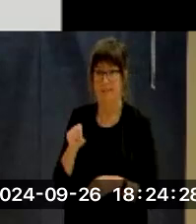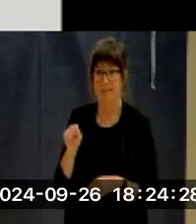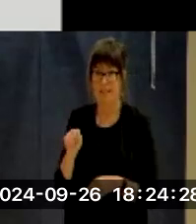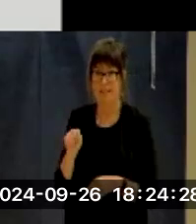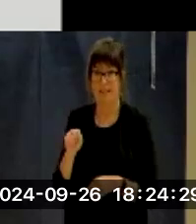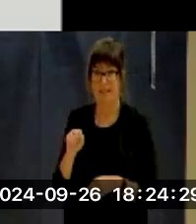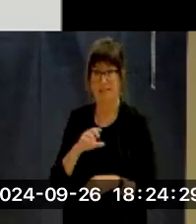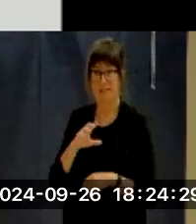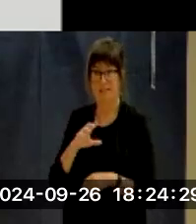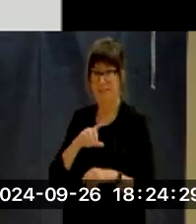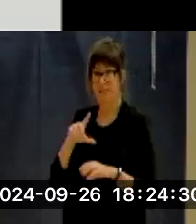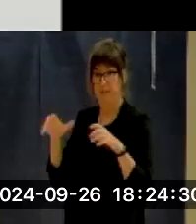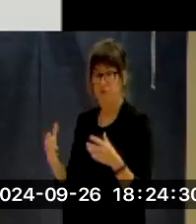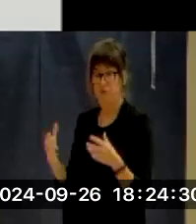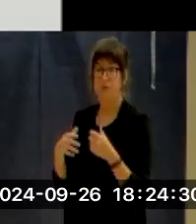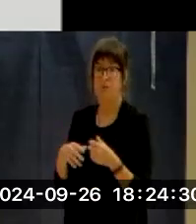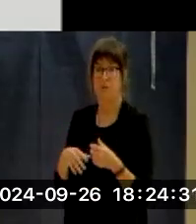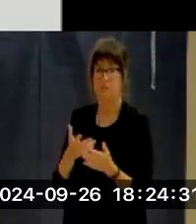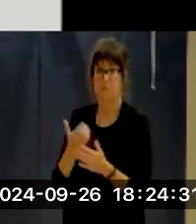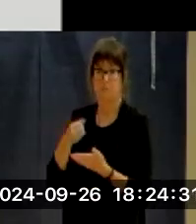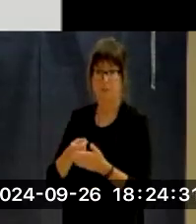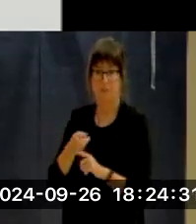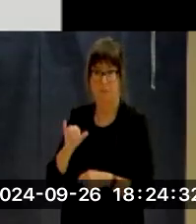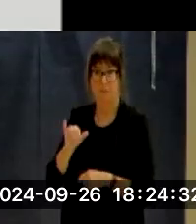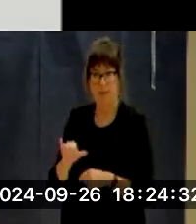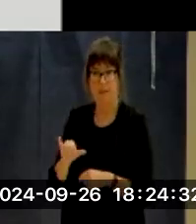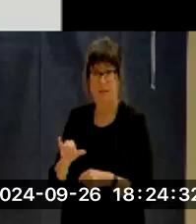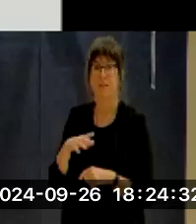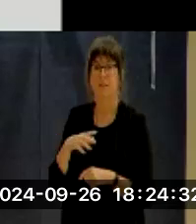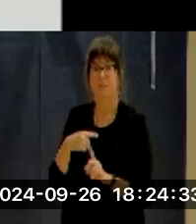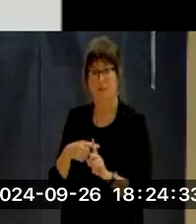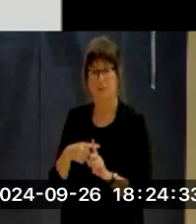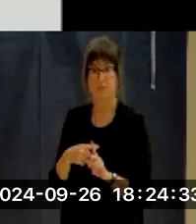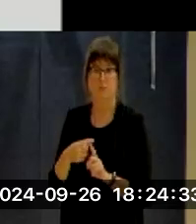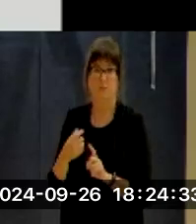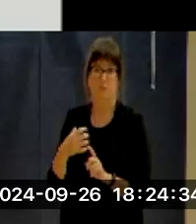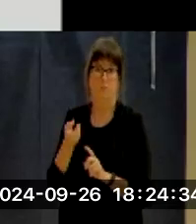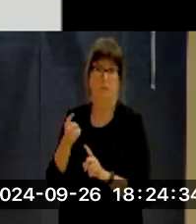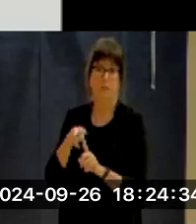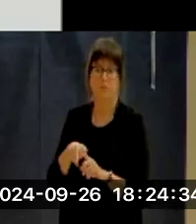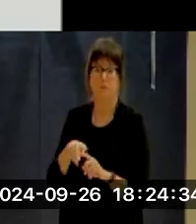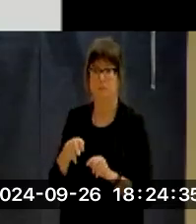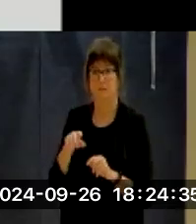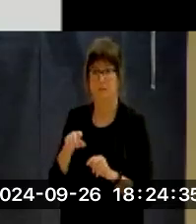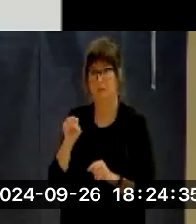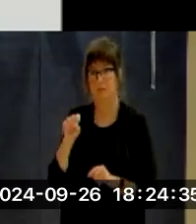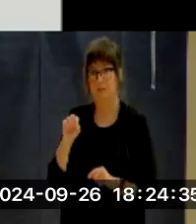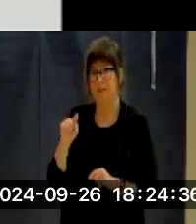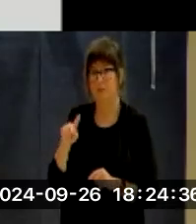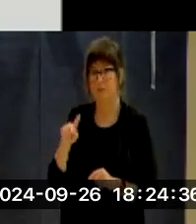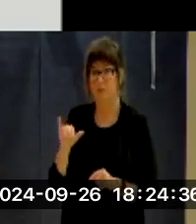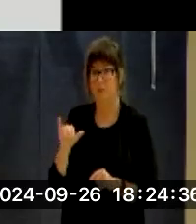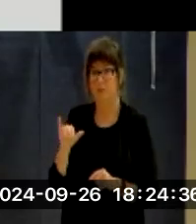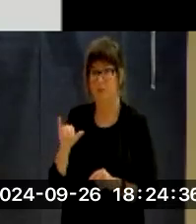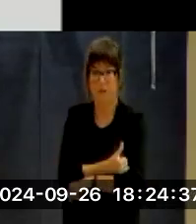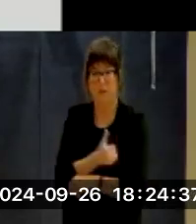it in the 2003 budget crisis, but repealed the statutory authority before